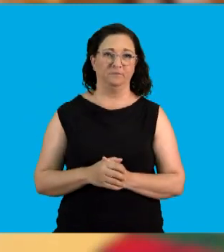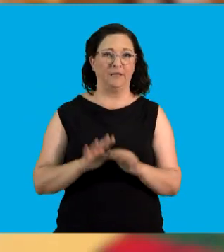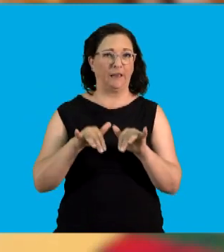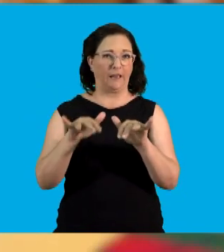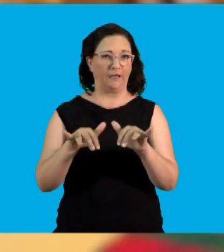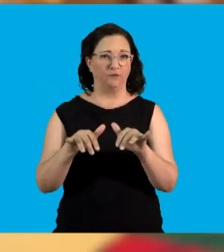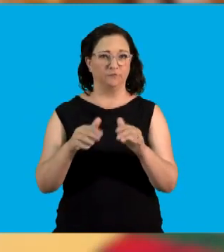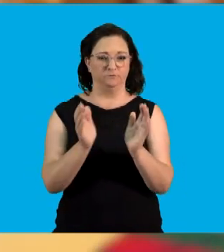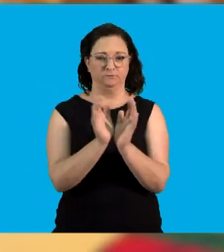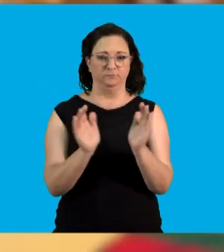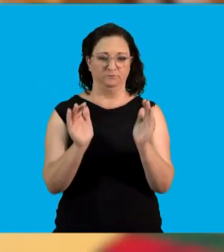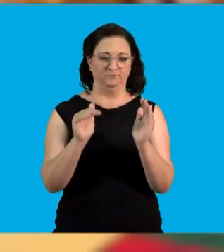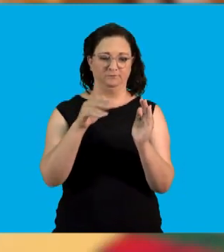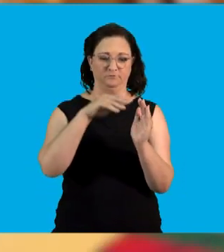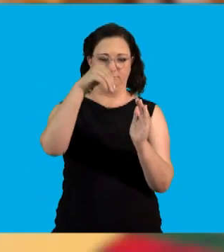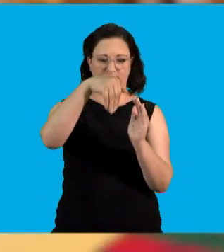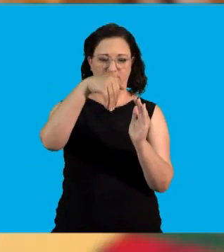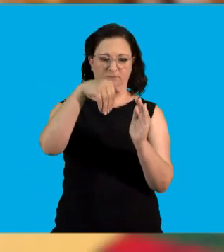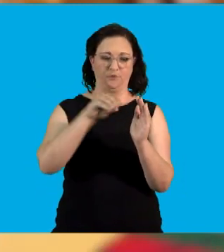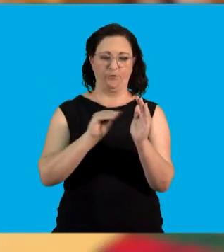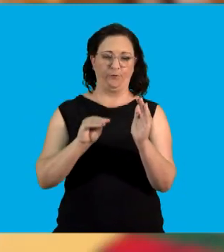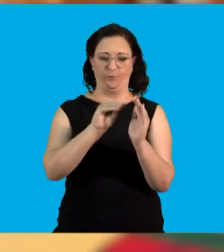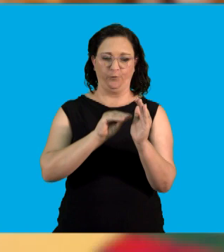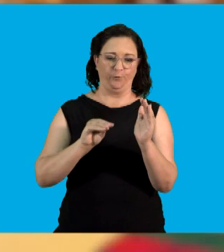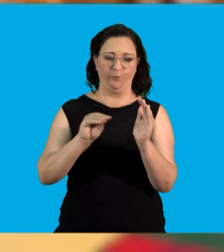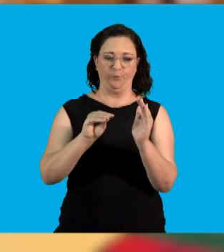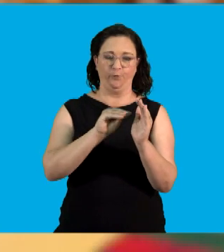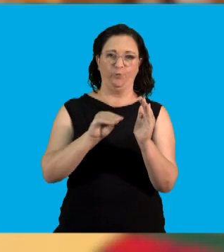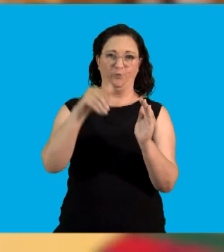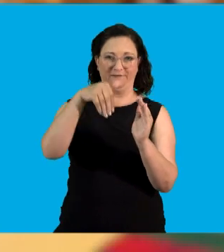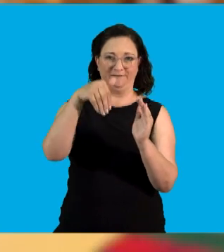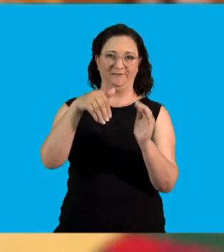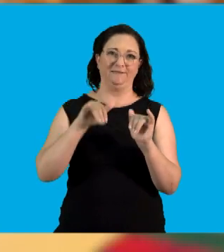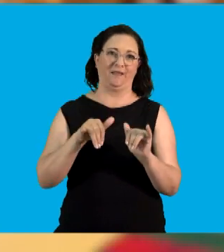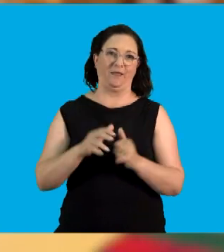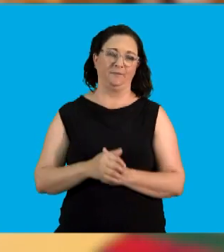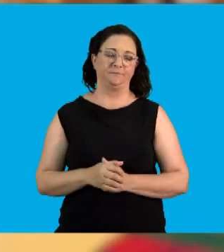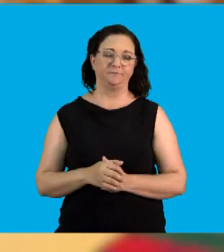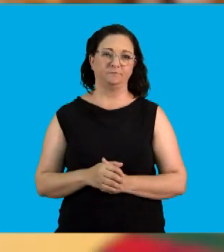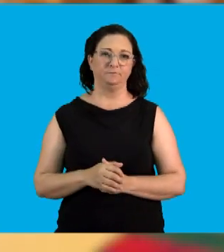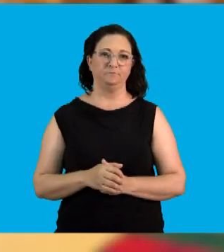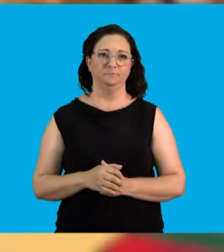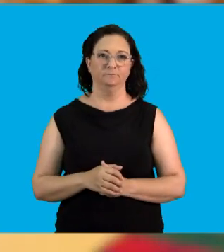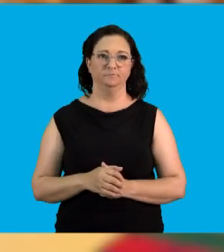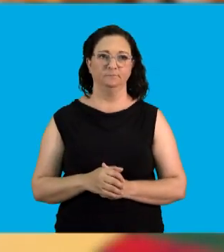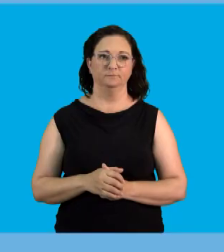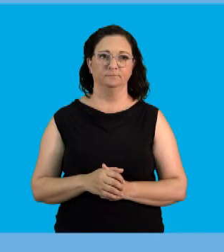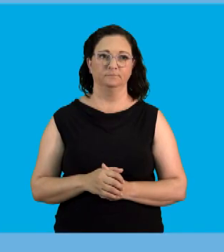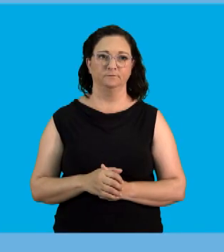in a liquid, those ones, they just move around in a particular container in a particular shape as well.